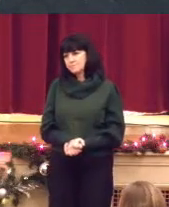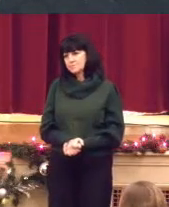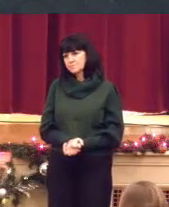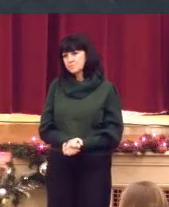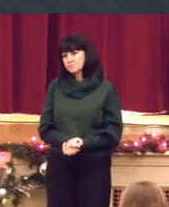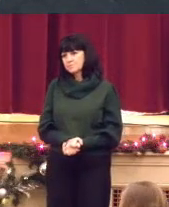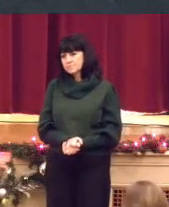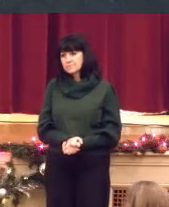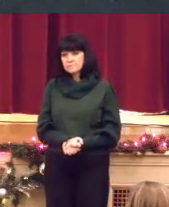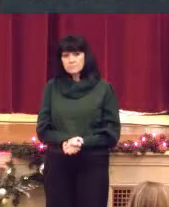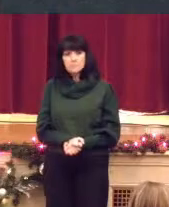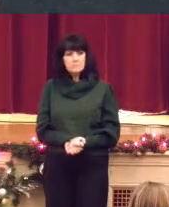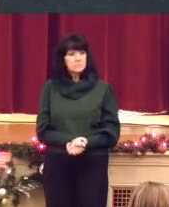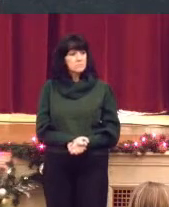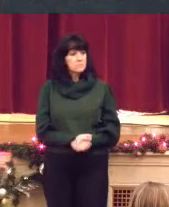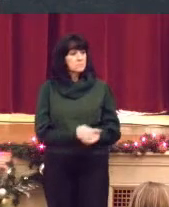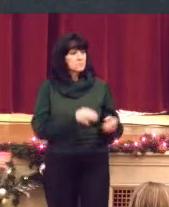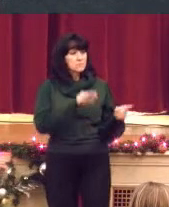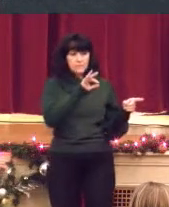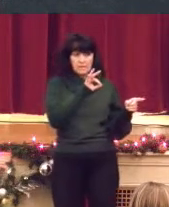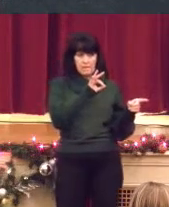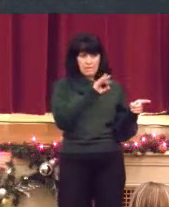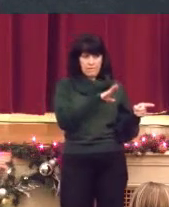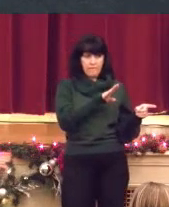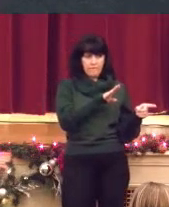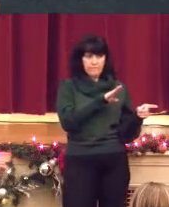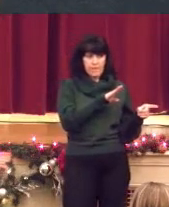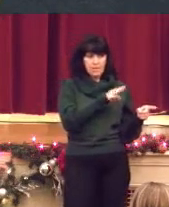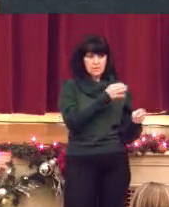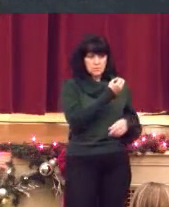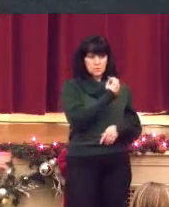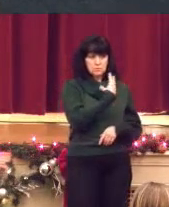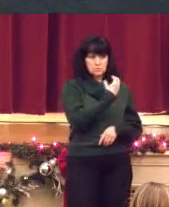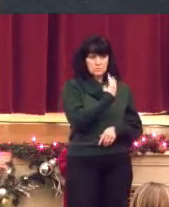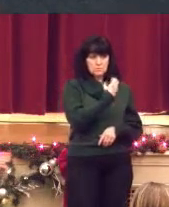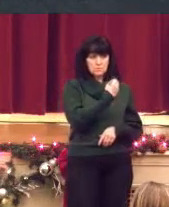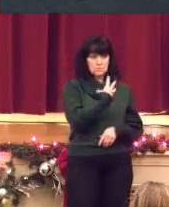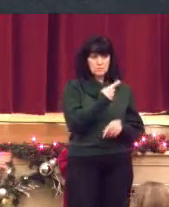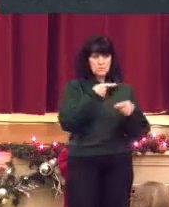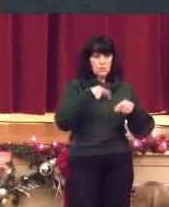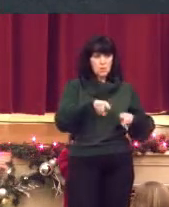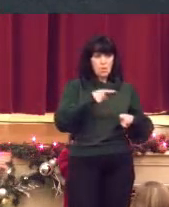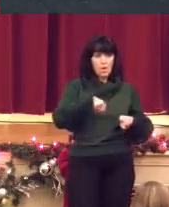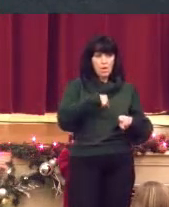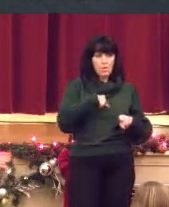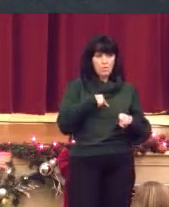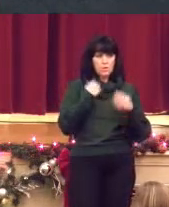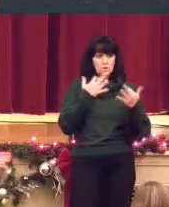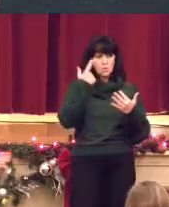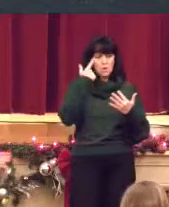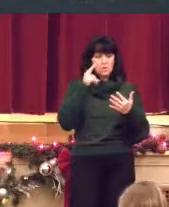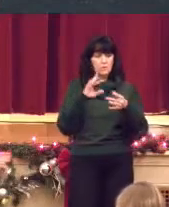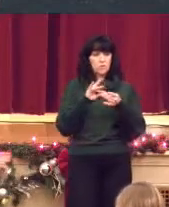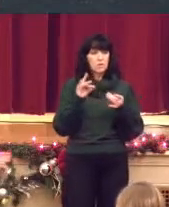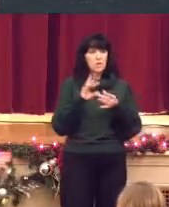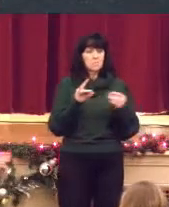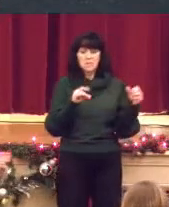Anything else from Facebook as we wait for other comments or questions? Jess?